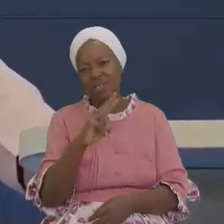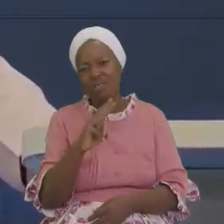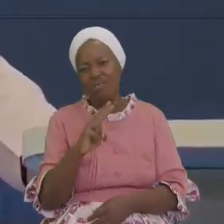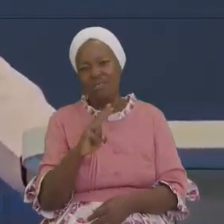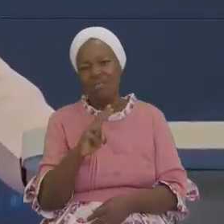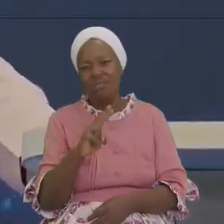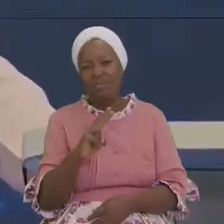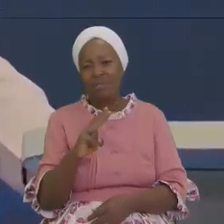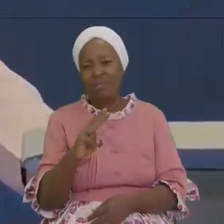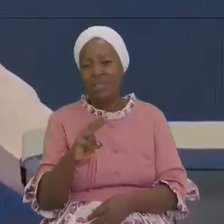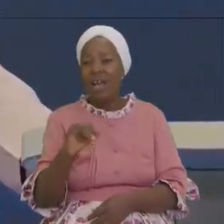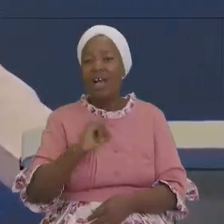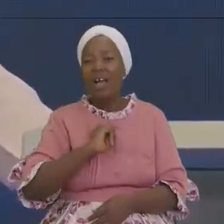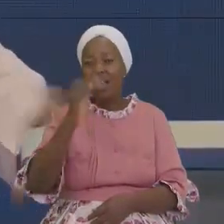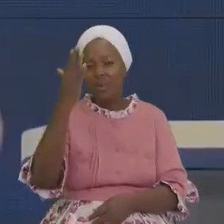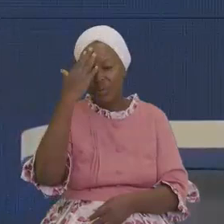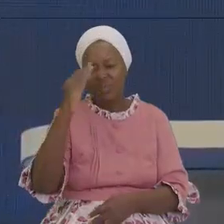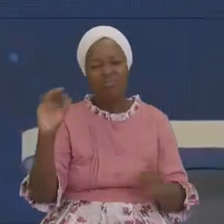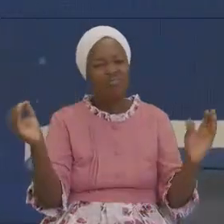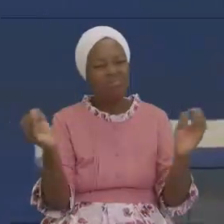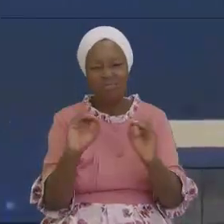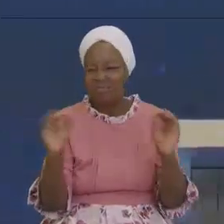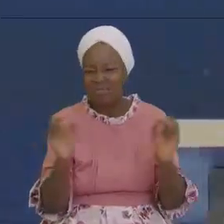I know nothing.